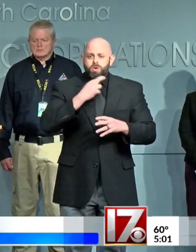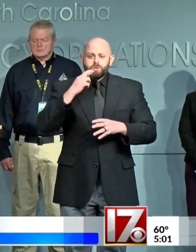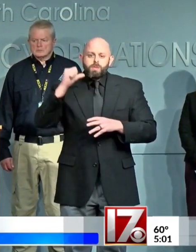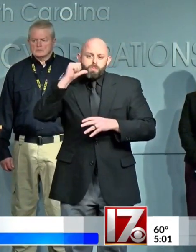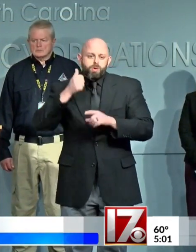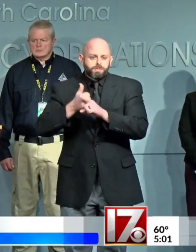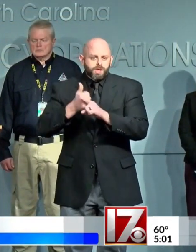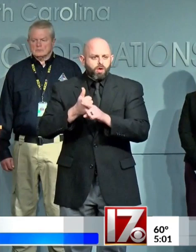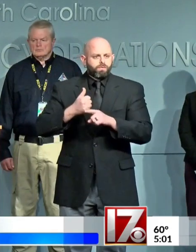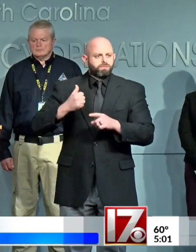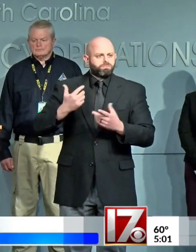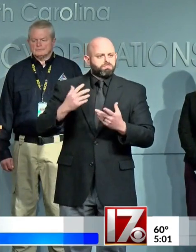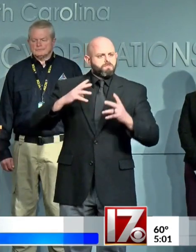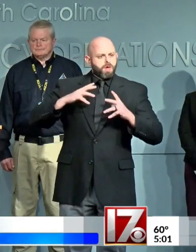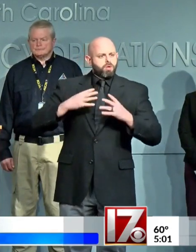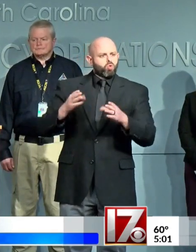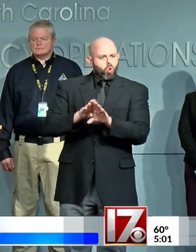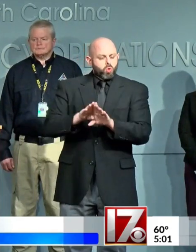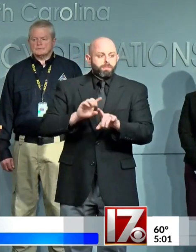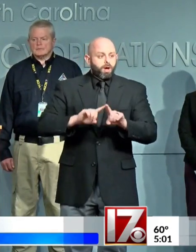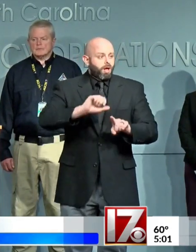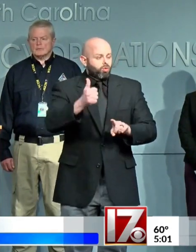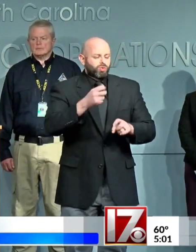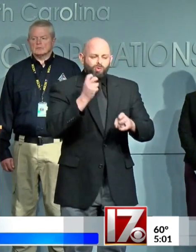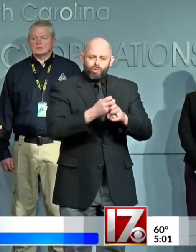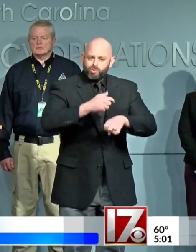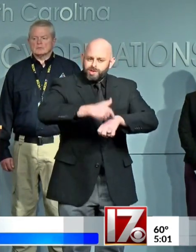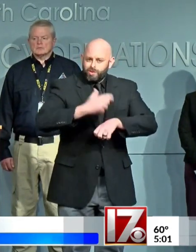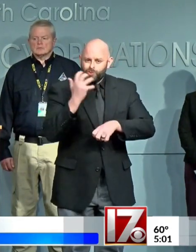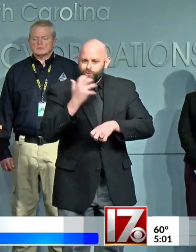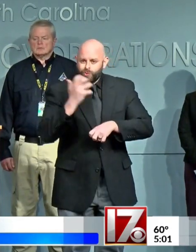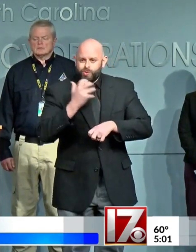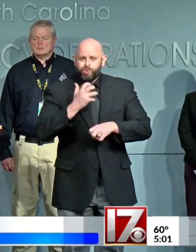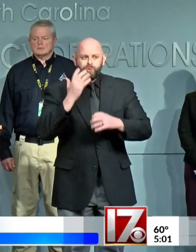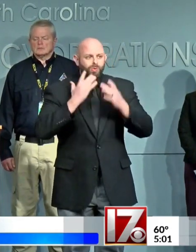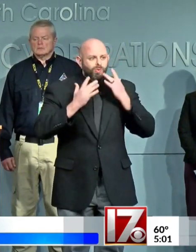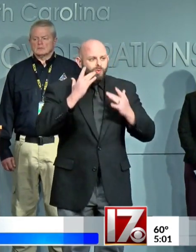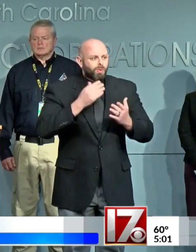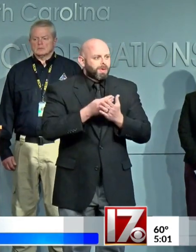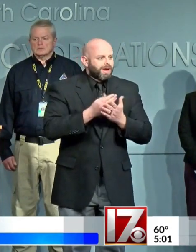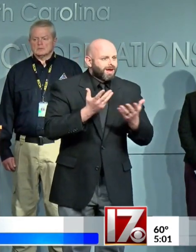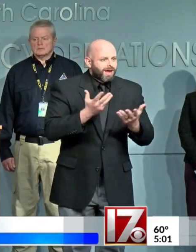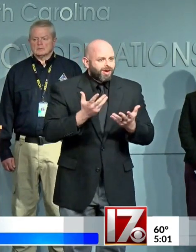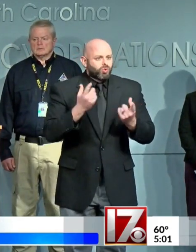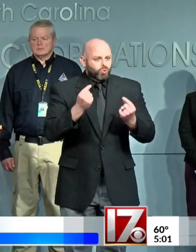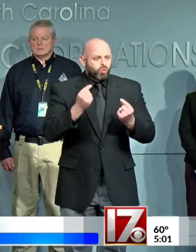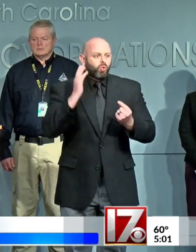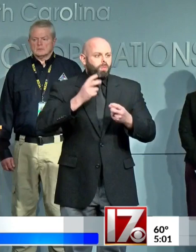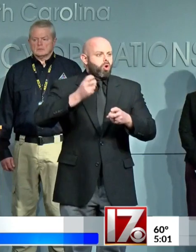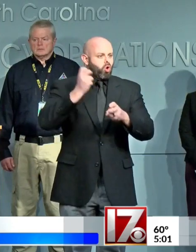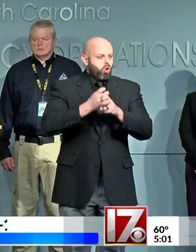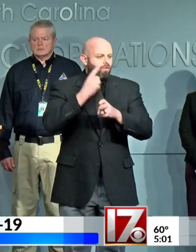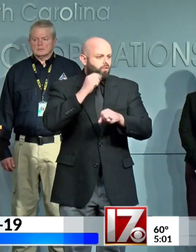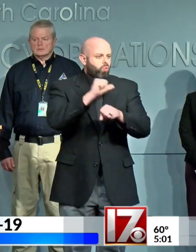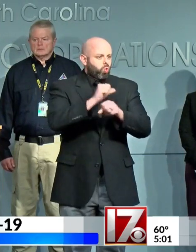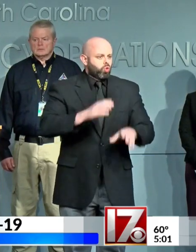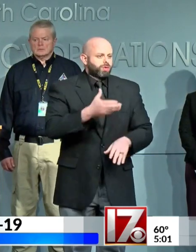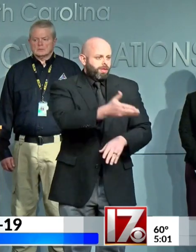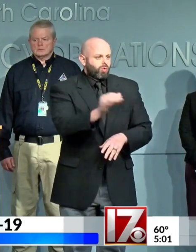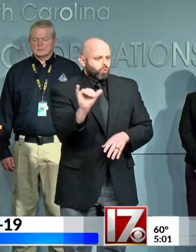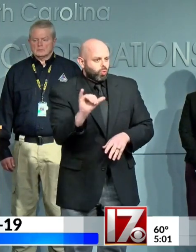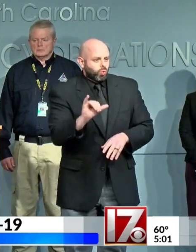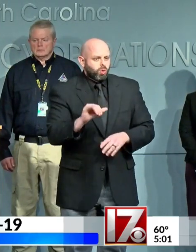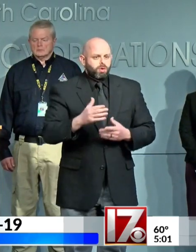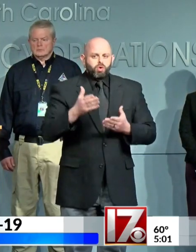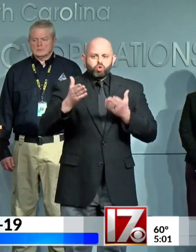their customers who find comfort at their chairs and tables. It will also be a hardship for the employees